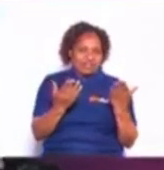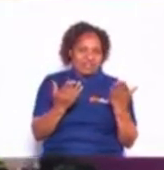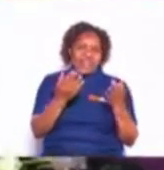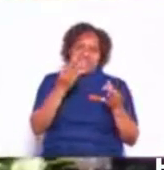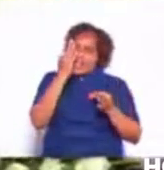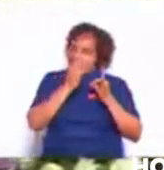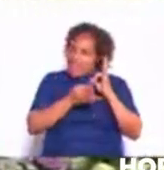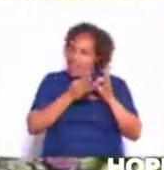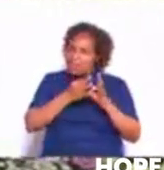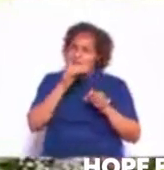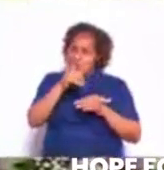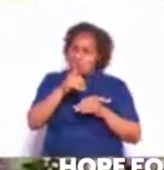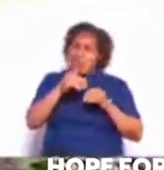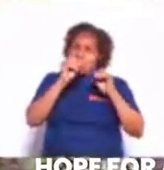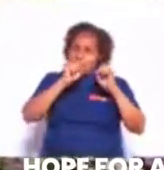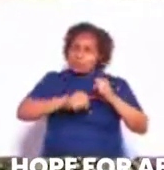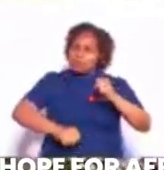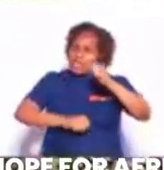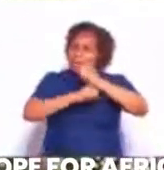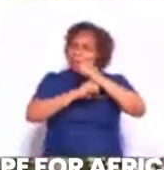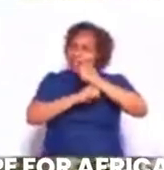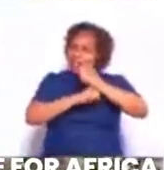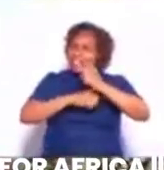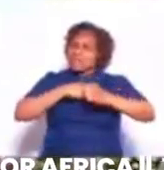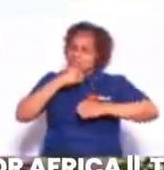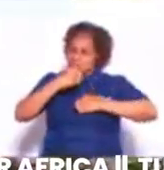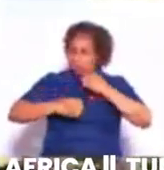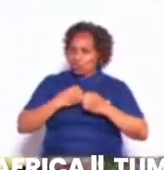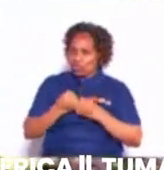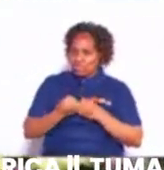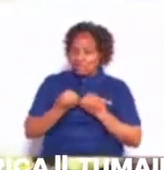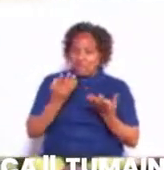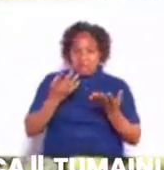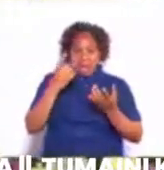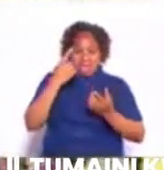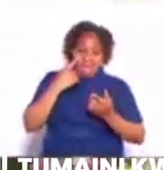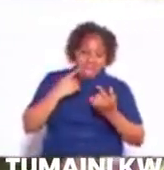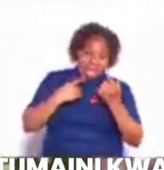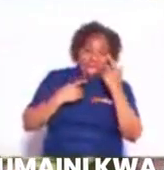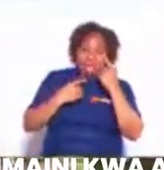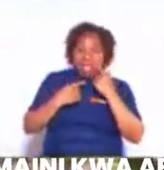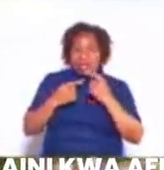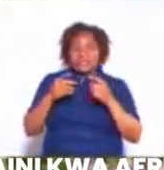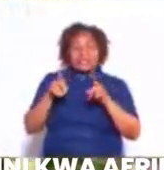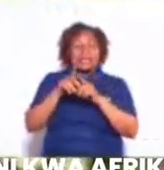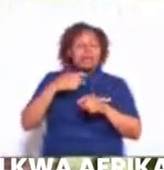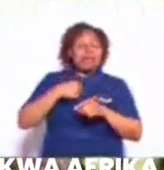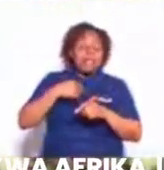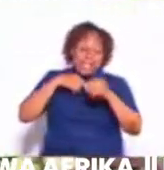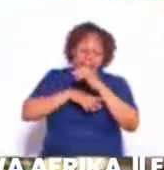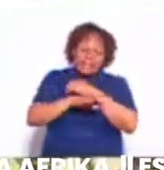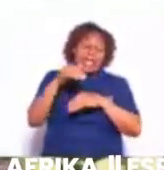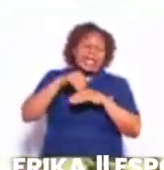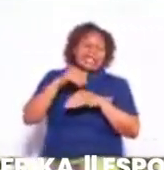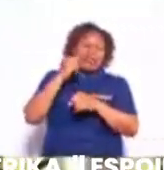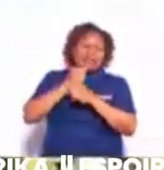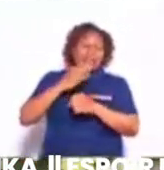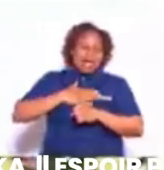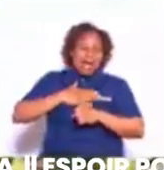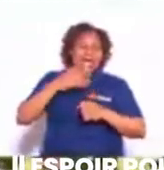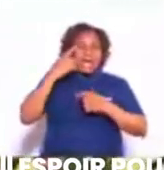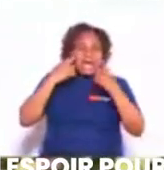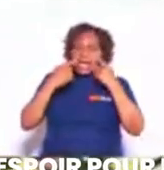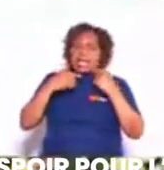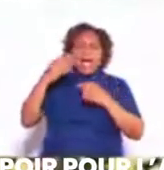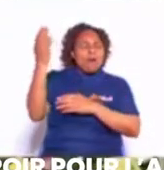If you can support her emotions, maybe she's crying like me when you get into my office and you are crying, I will